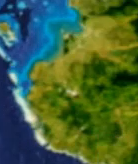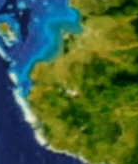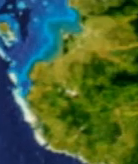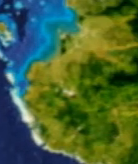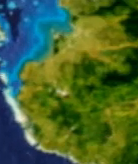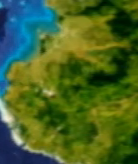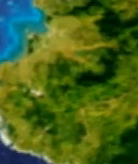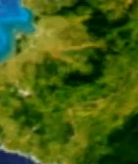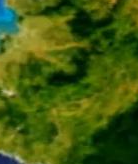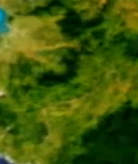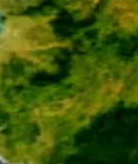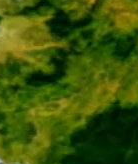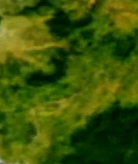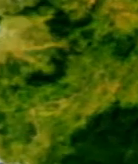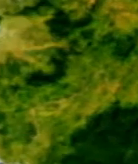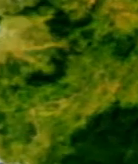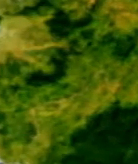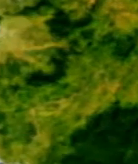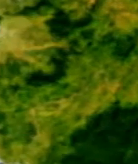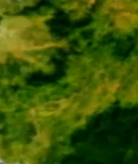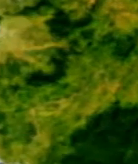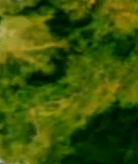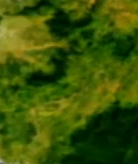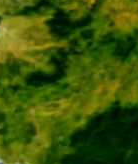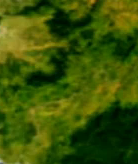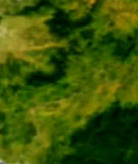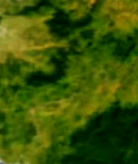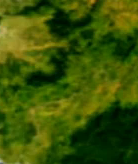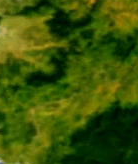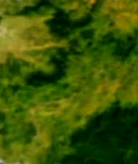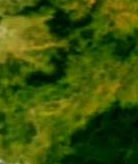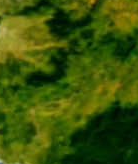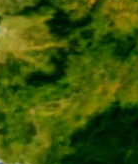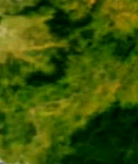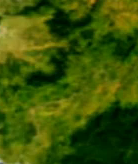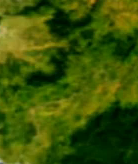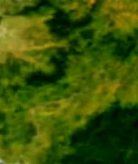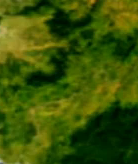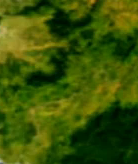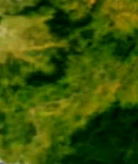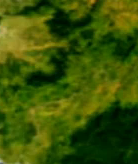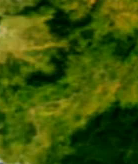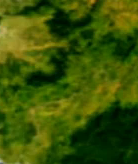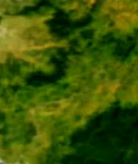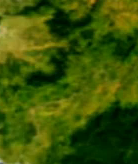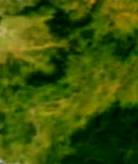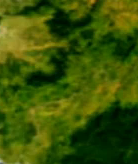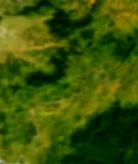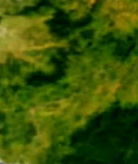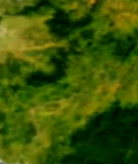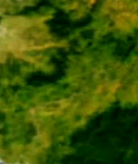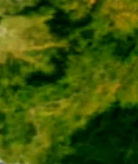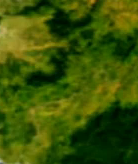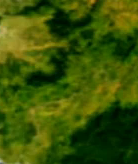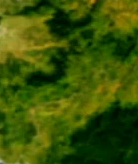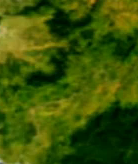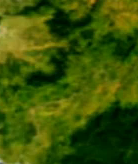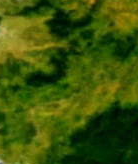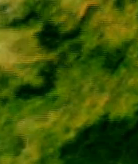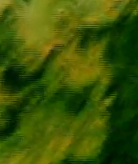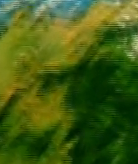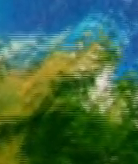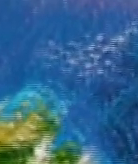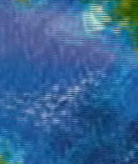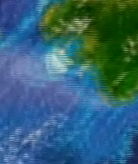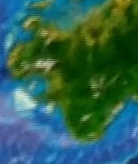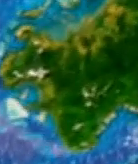in the afternoon. Eastwards from Peck Harbour to Suva, it was a breezy morning, then turned mostly cloudy with showers. And up